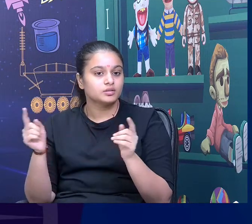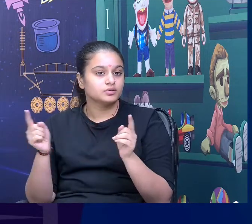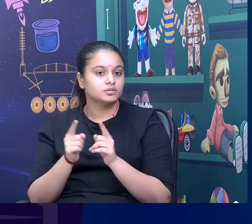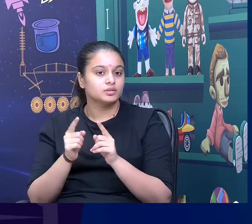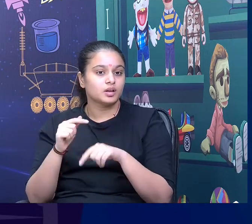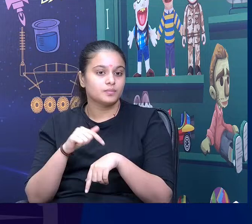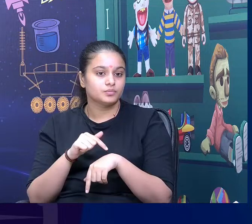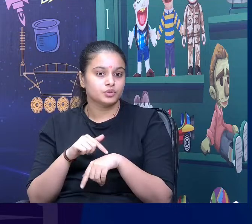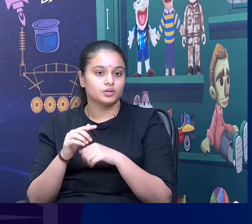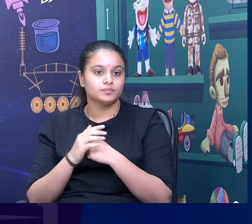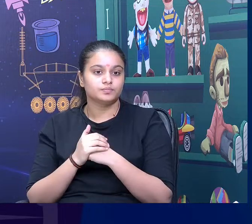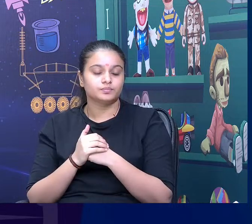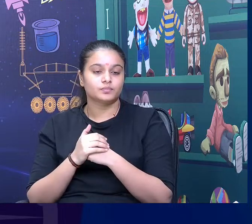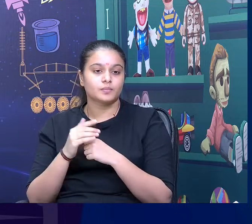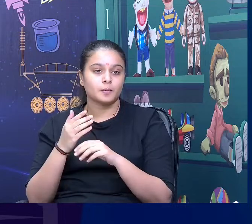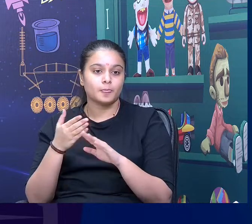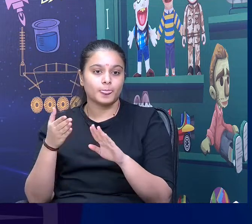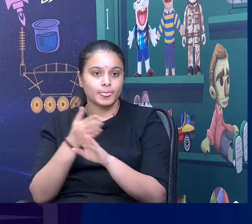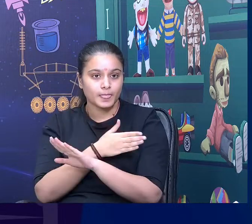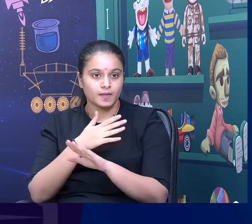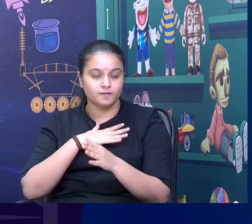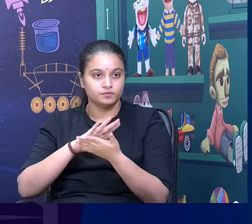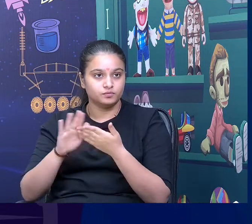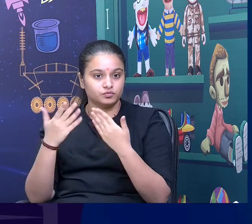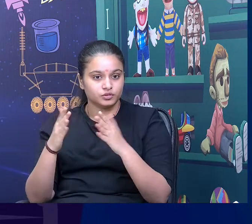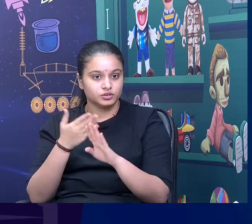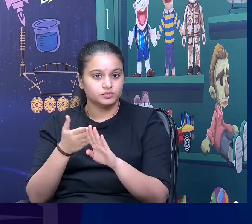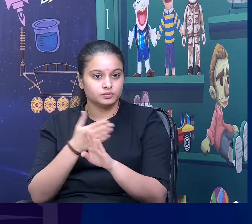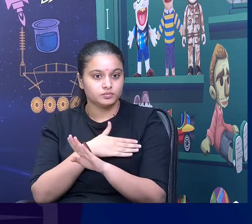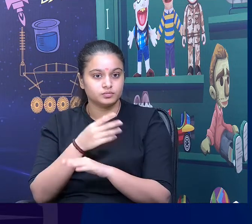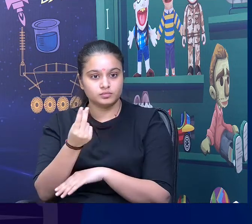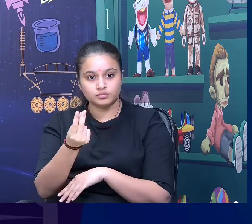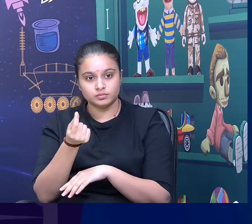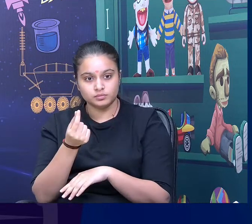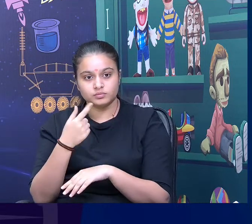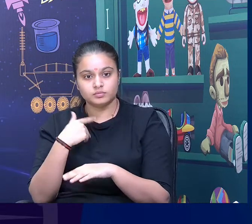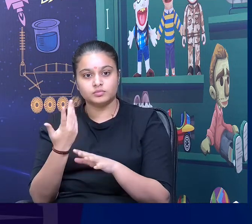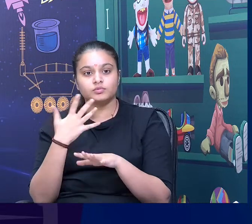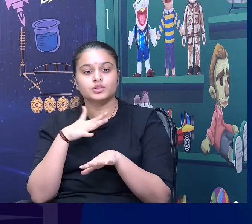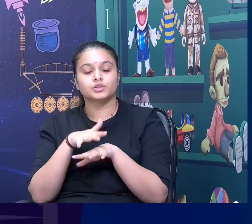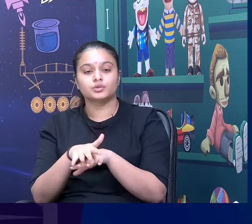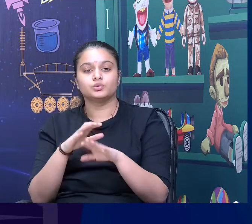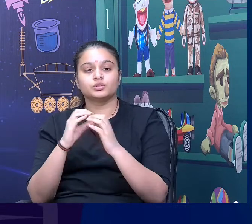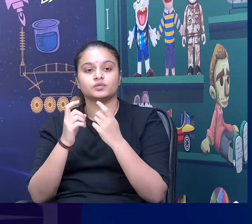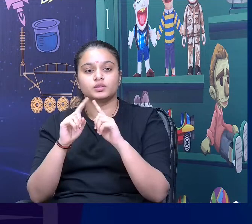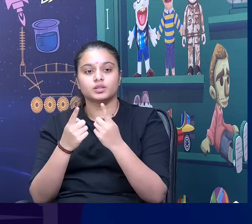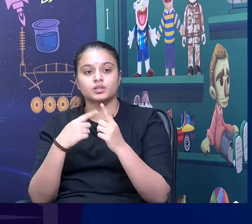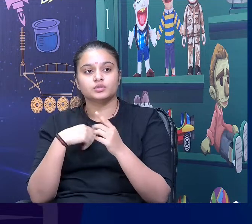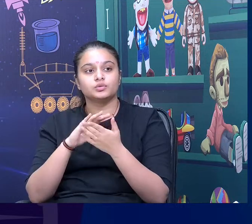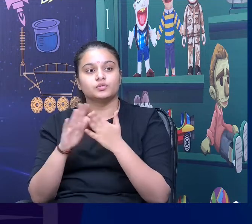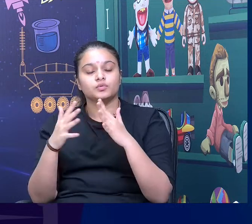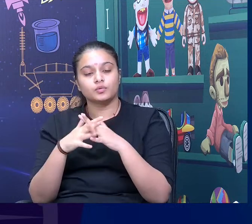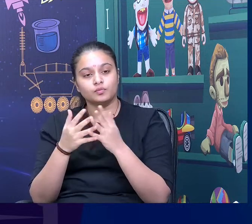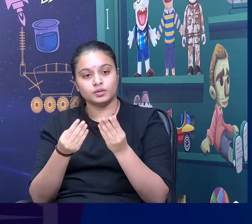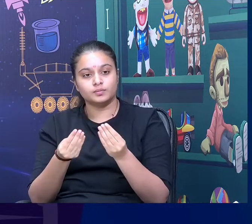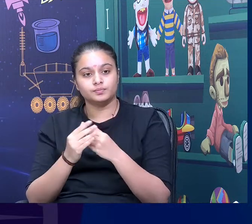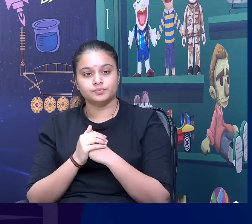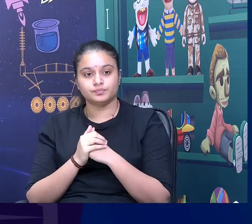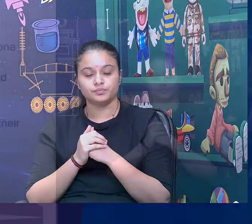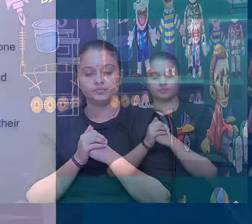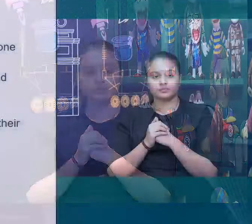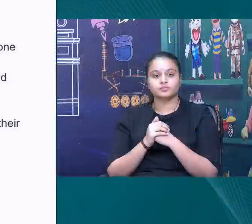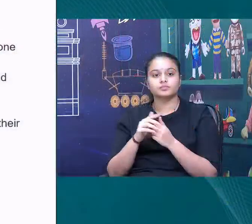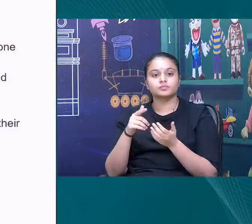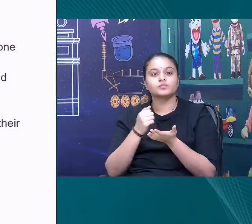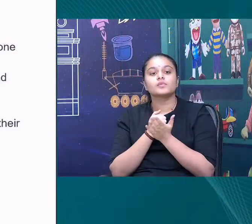session. Okay, before we wrap up, Yes. Neve, let's quickly take a look at modified homework as Yeah. well. So, this will